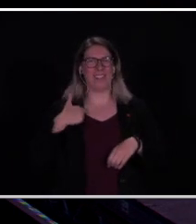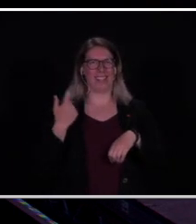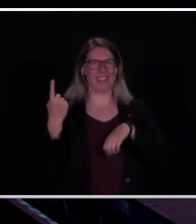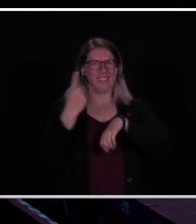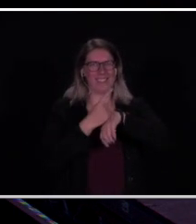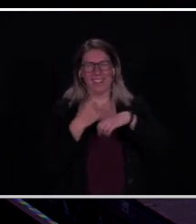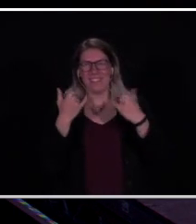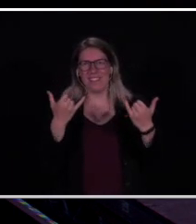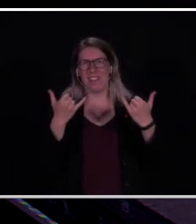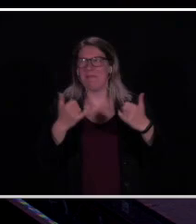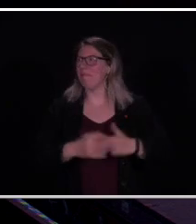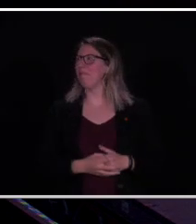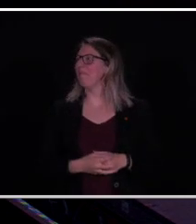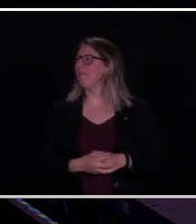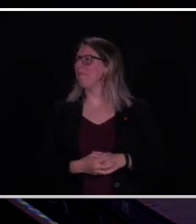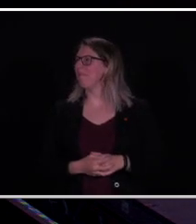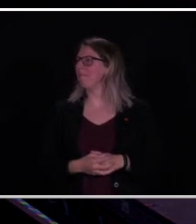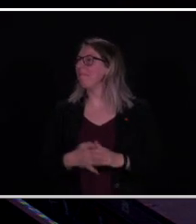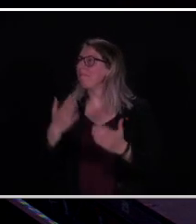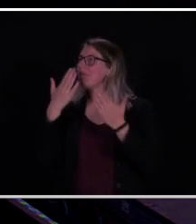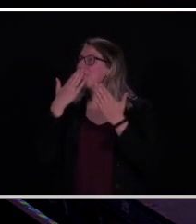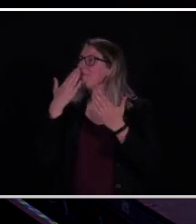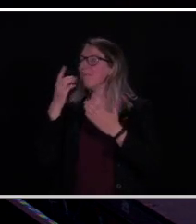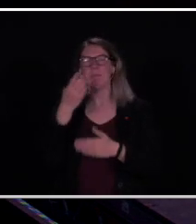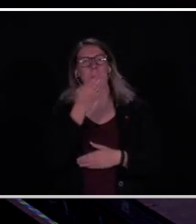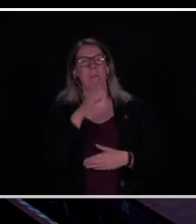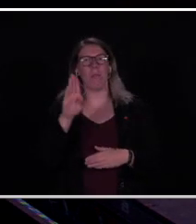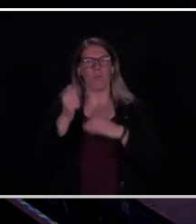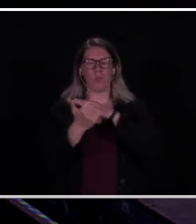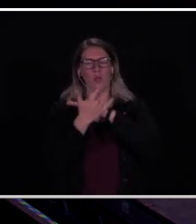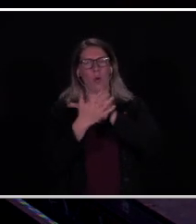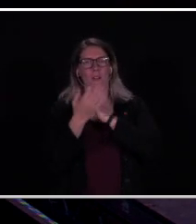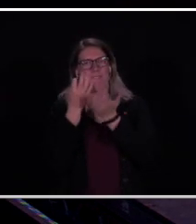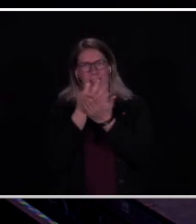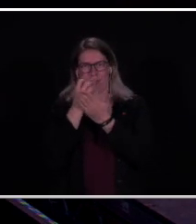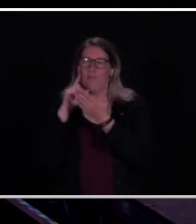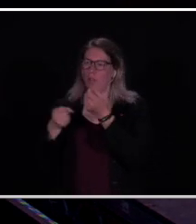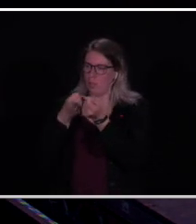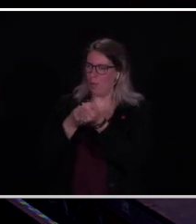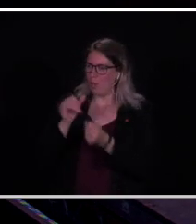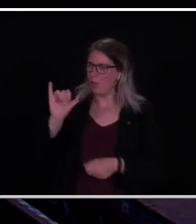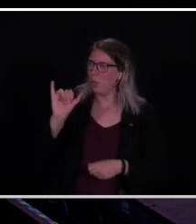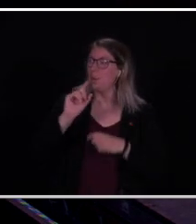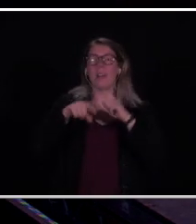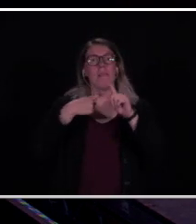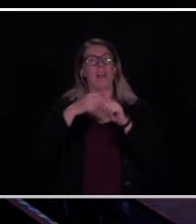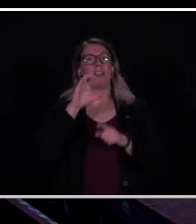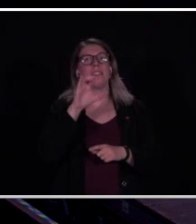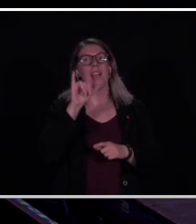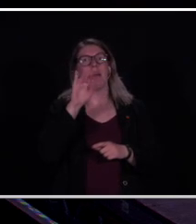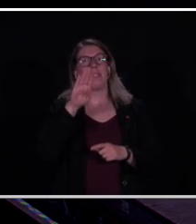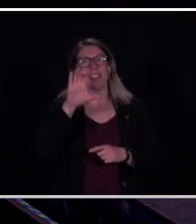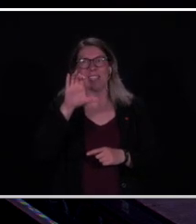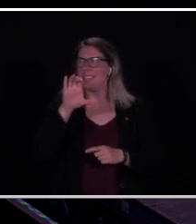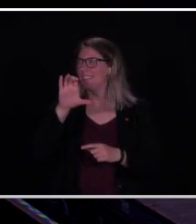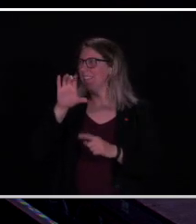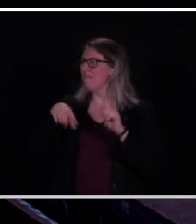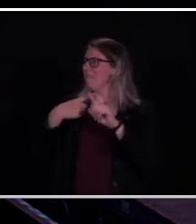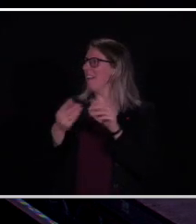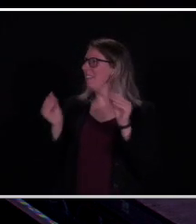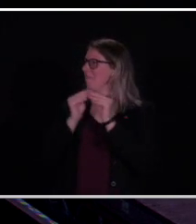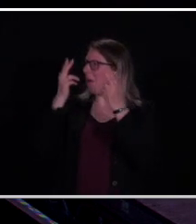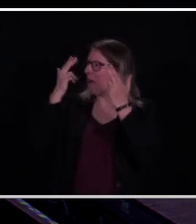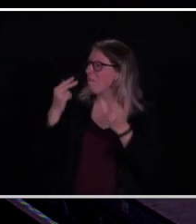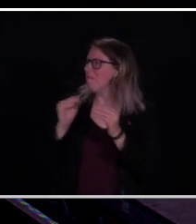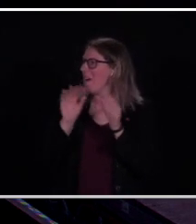for this program today, and our thanks to Blue Shore Financial supporting us, as well as CIBC and some more faces